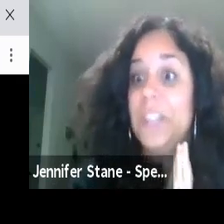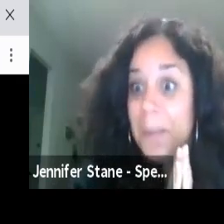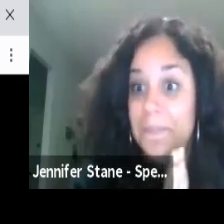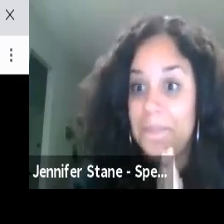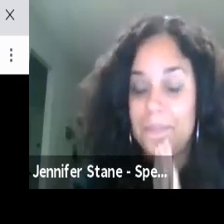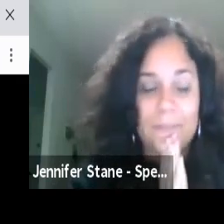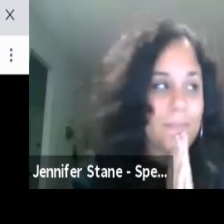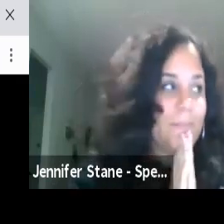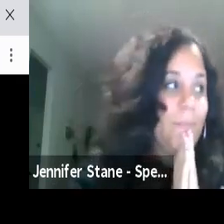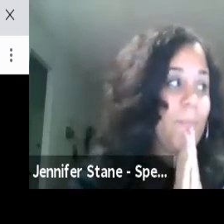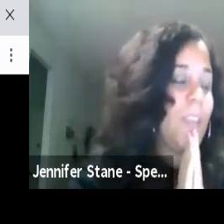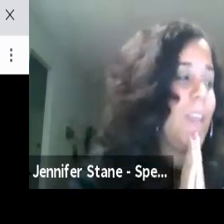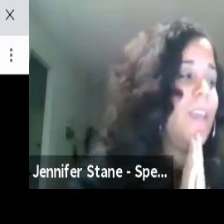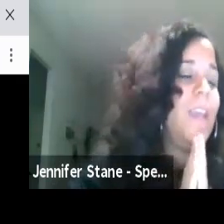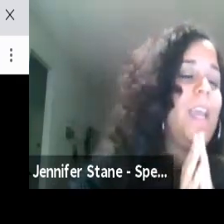That's our jam.